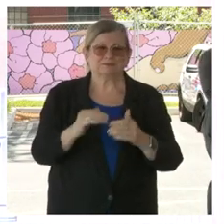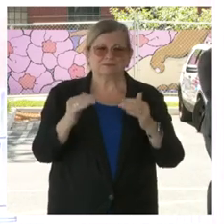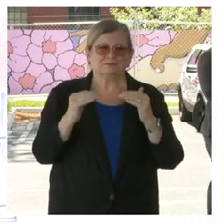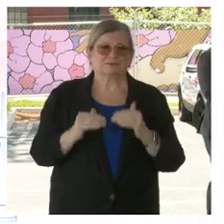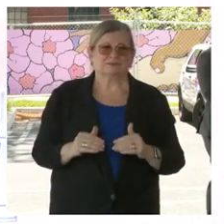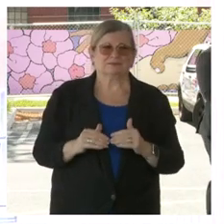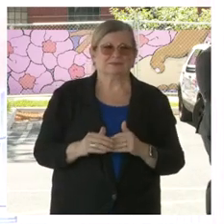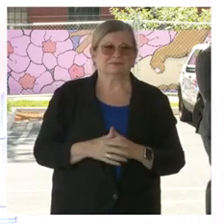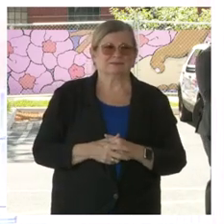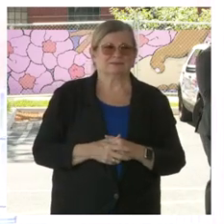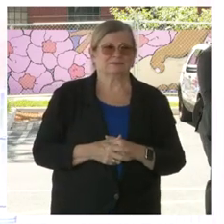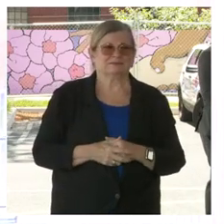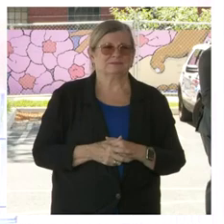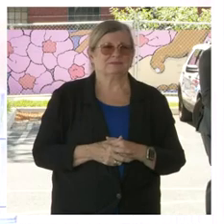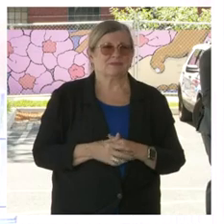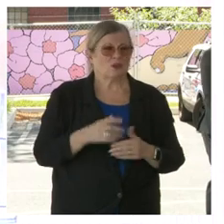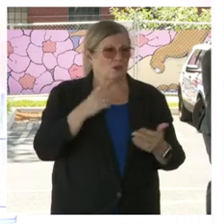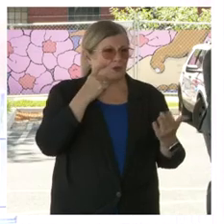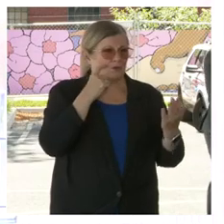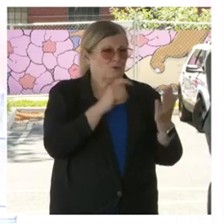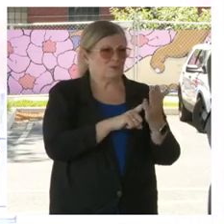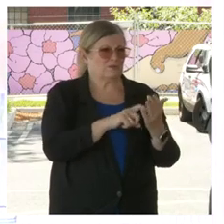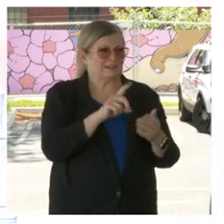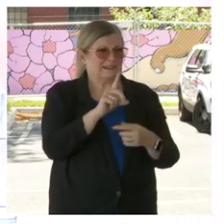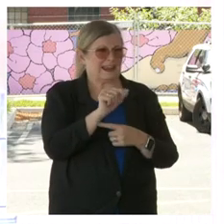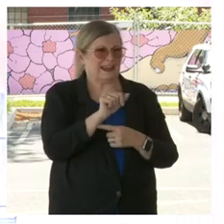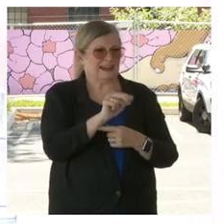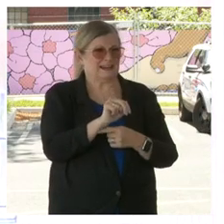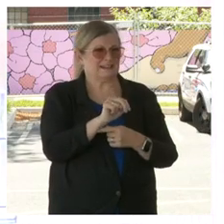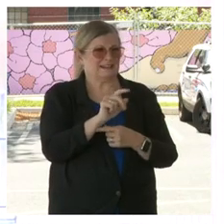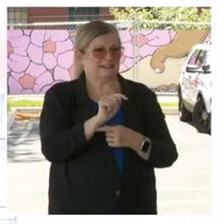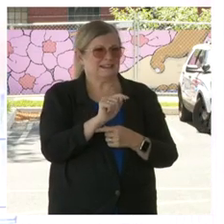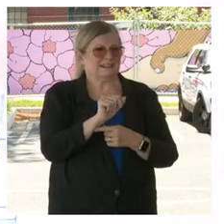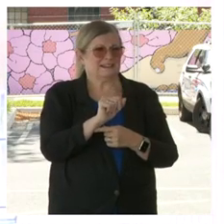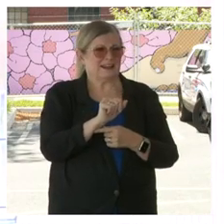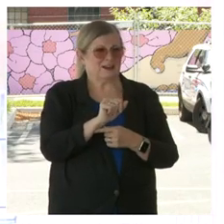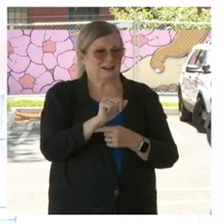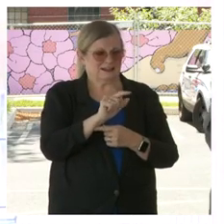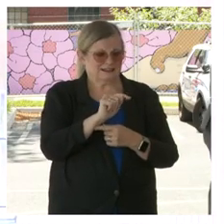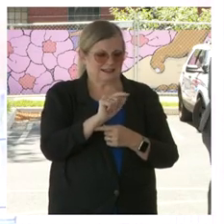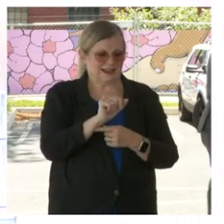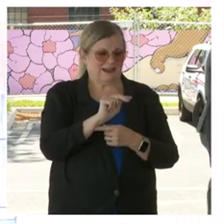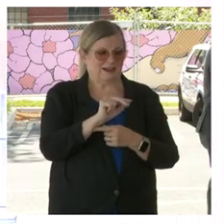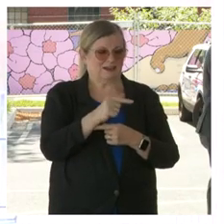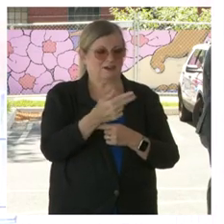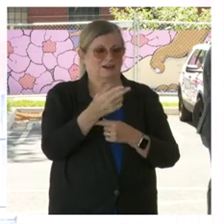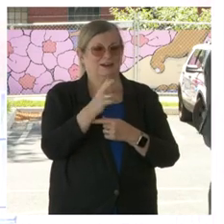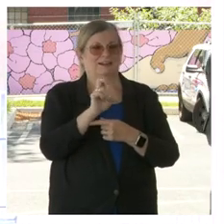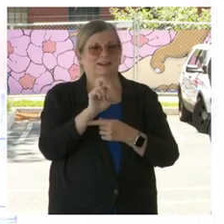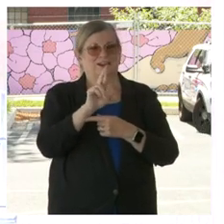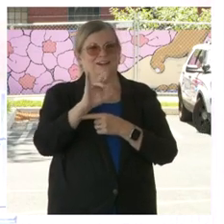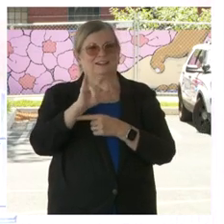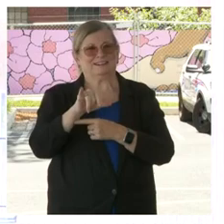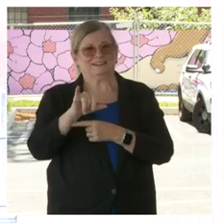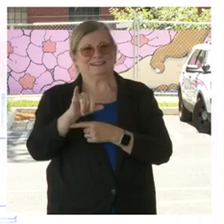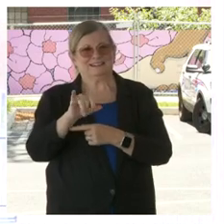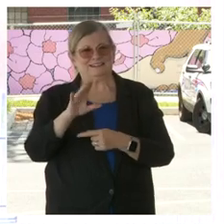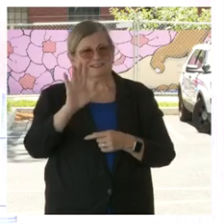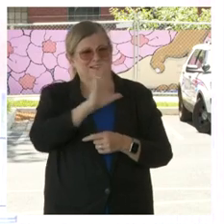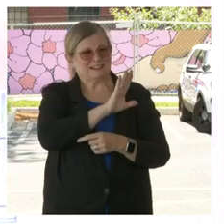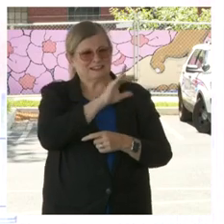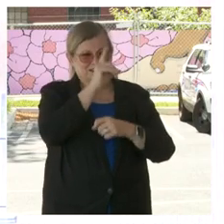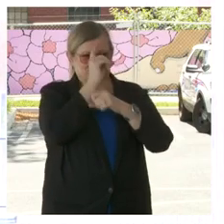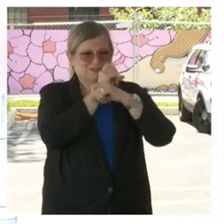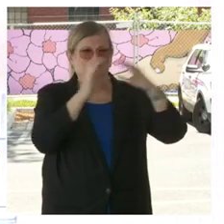And I want to recognize Dan Tangolini, former city administrator, and his team at the Emerson Collective. I really appreciate the vision that's been set